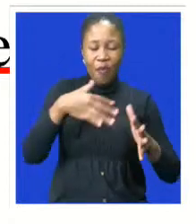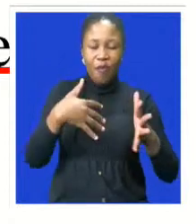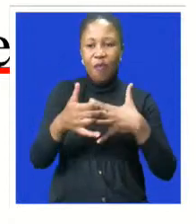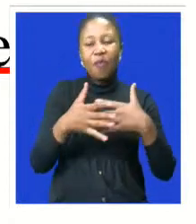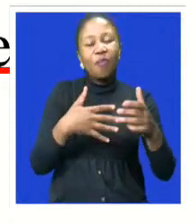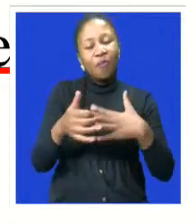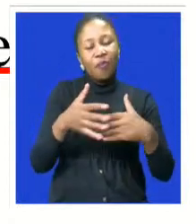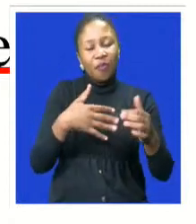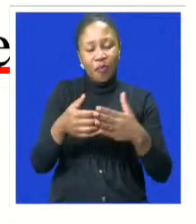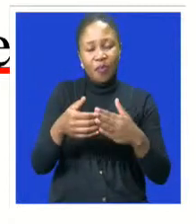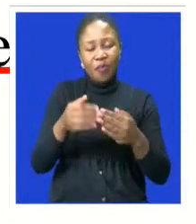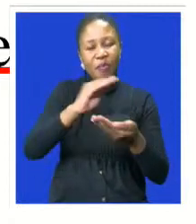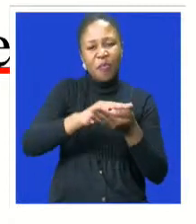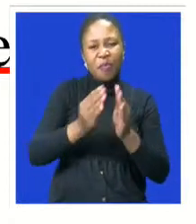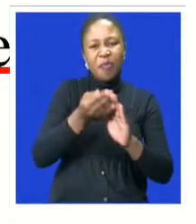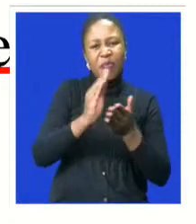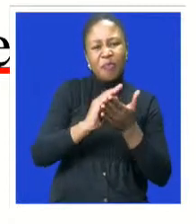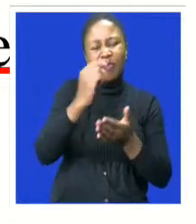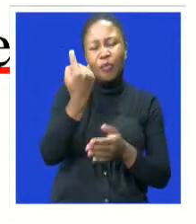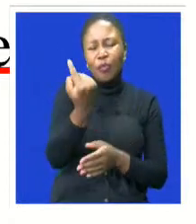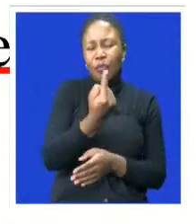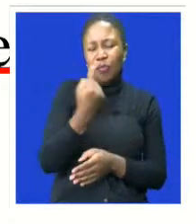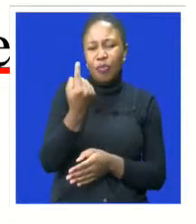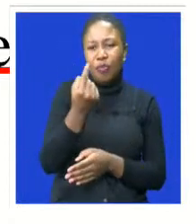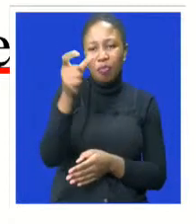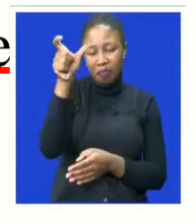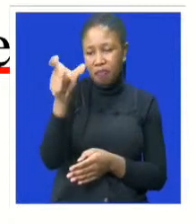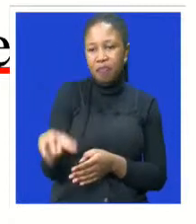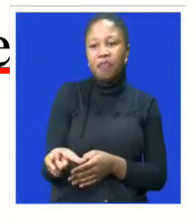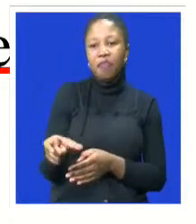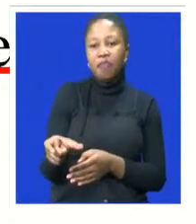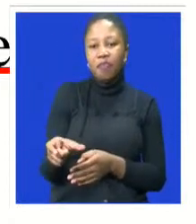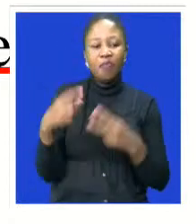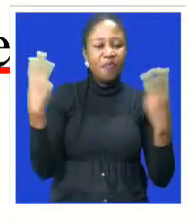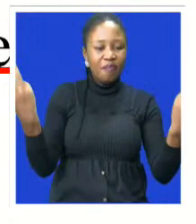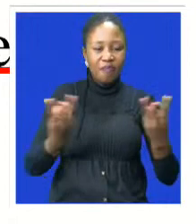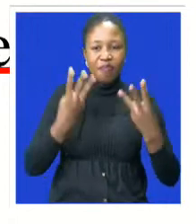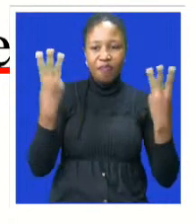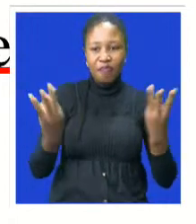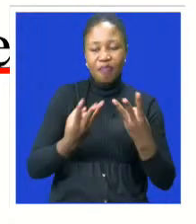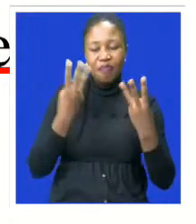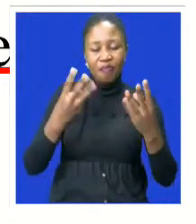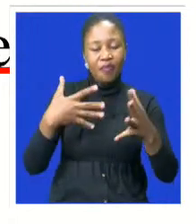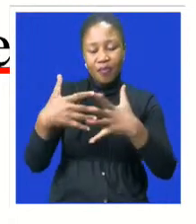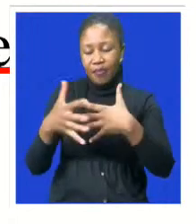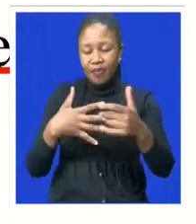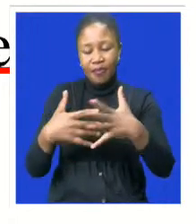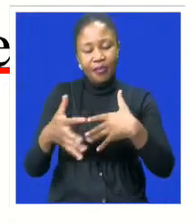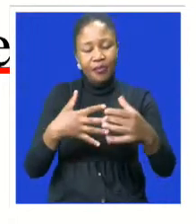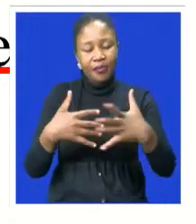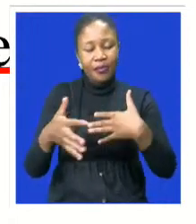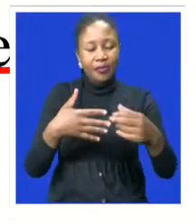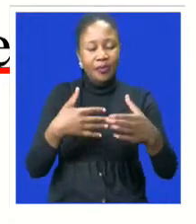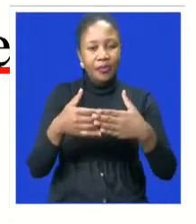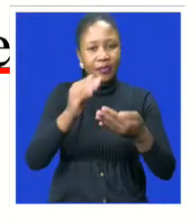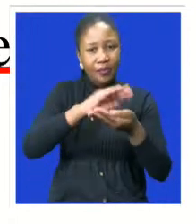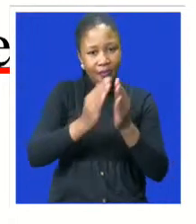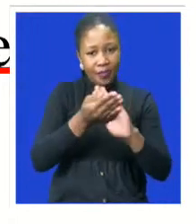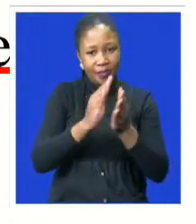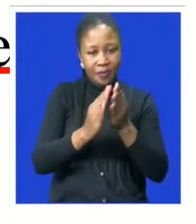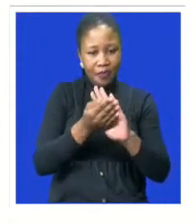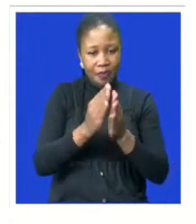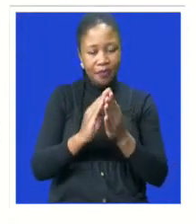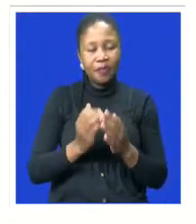that were made by people. So all the things that were made by people, we say they are man-made.